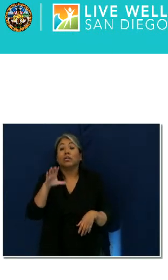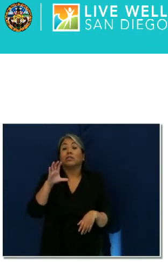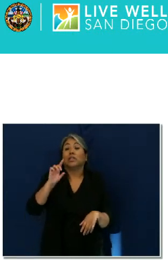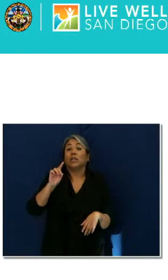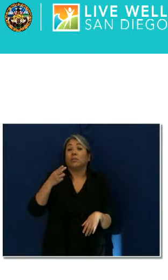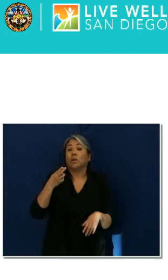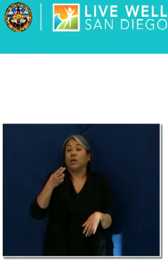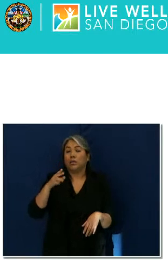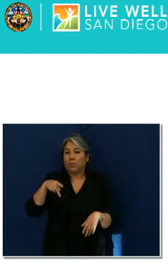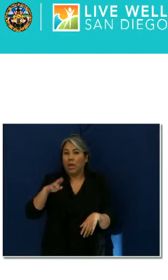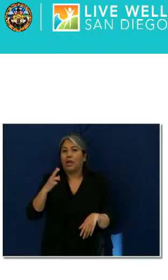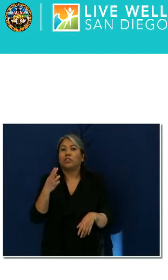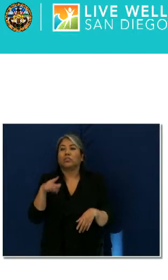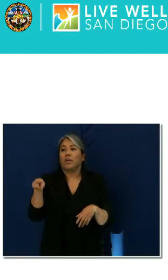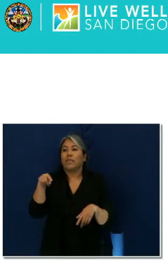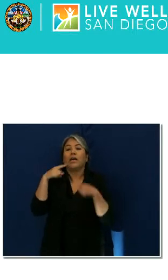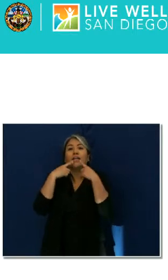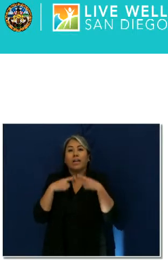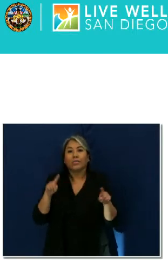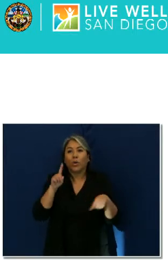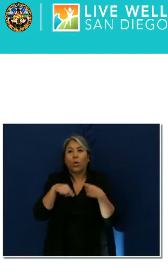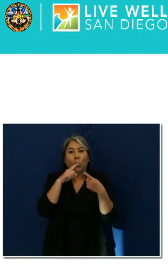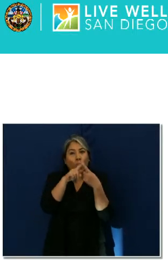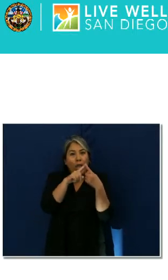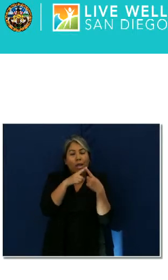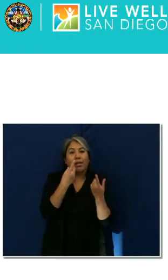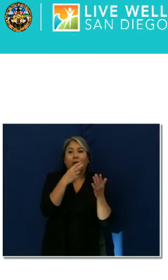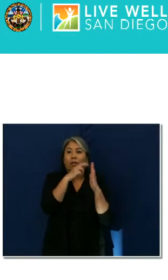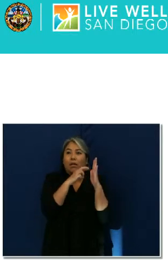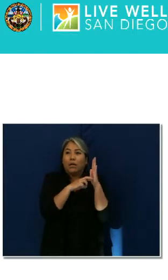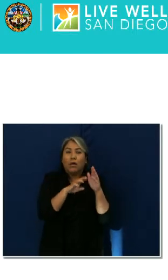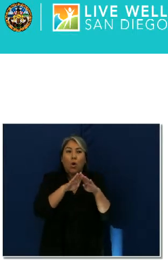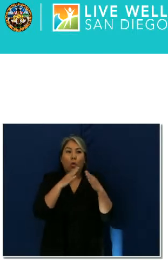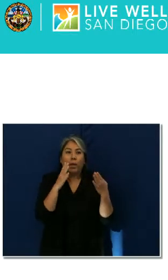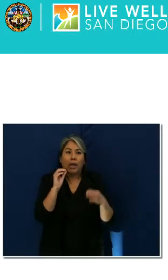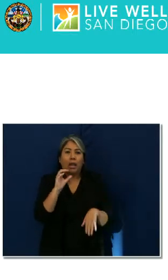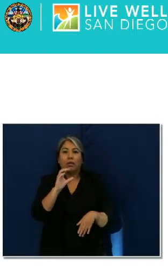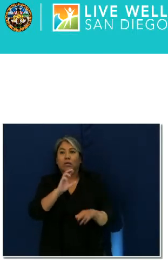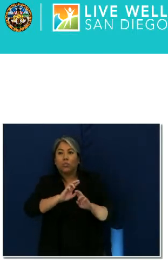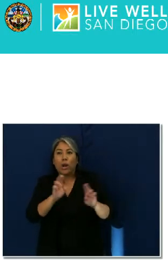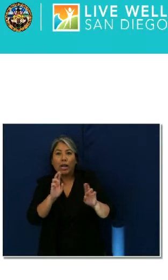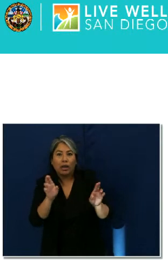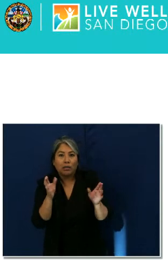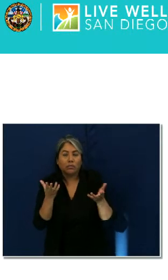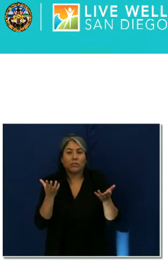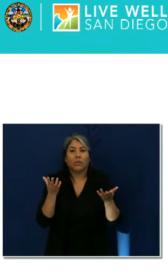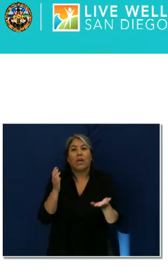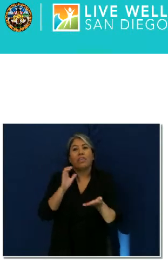CDPH announces when enrollment is open and COVID ready. This is a